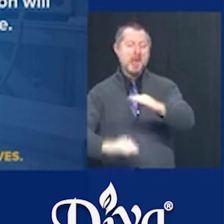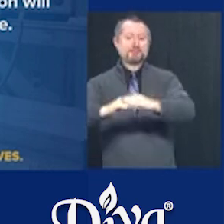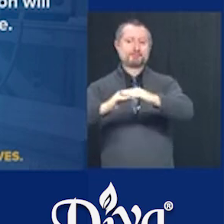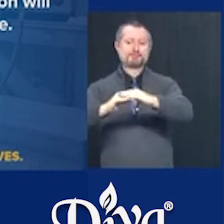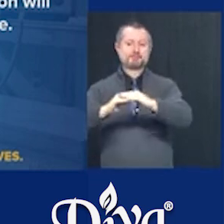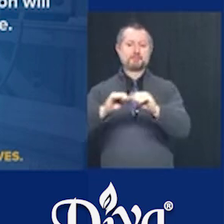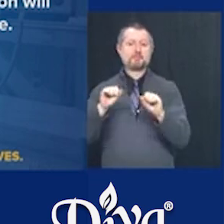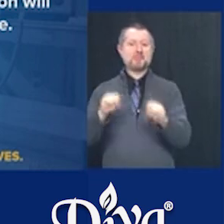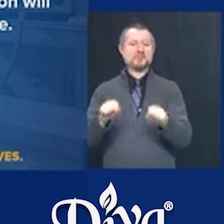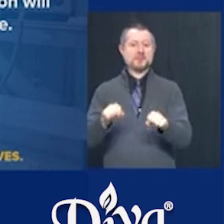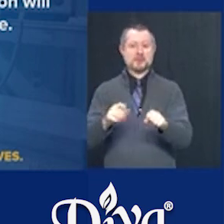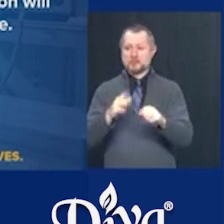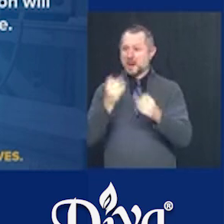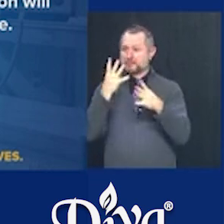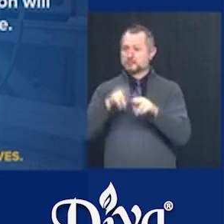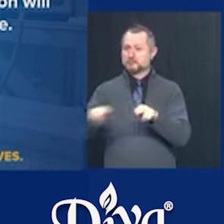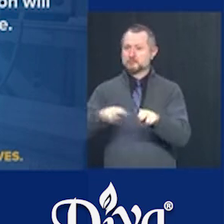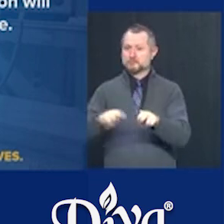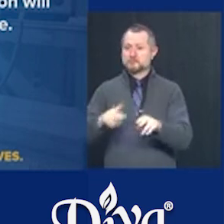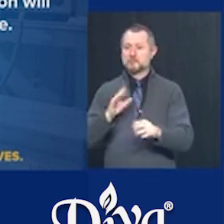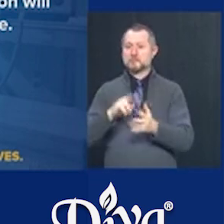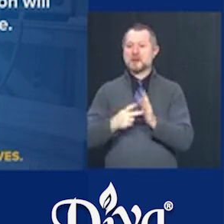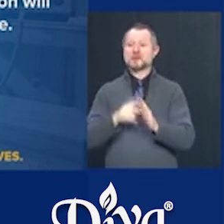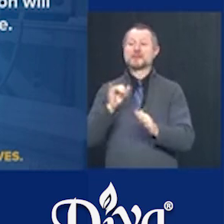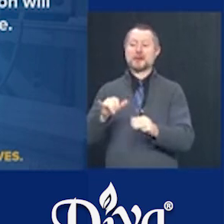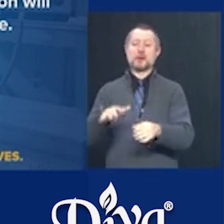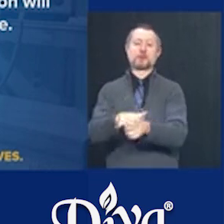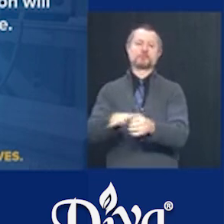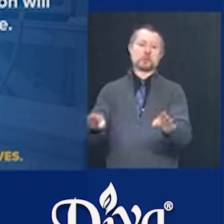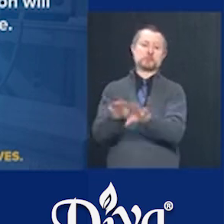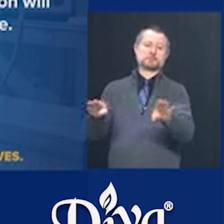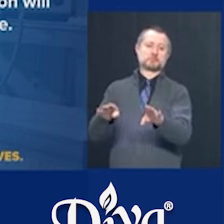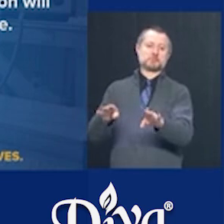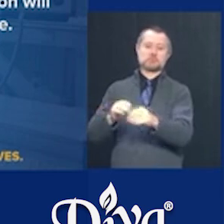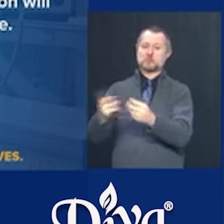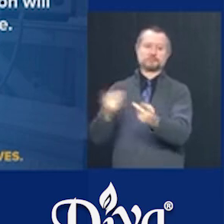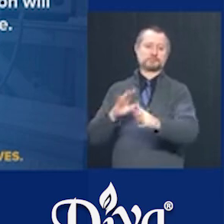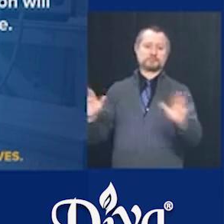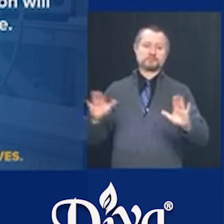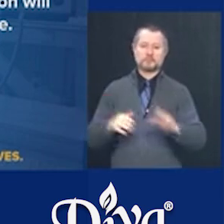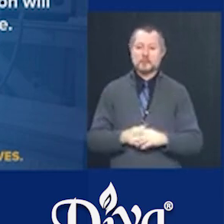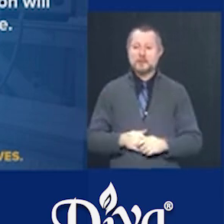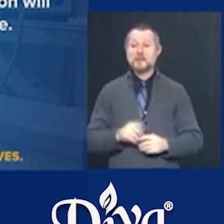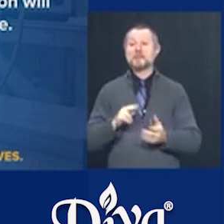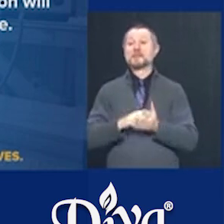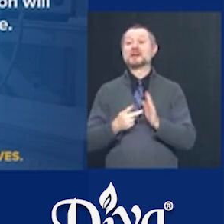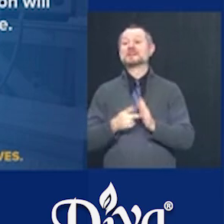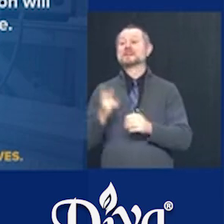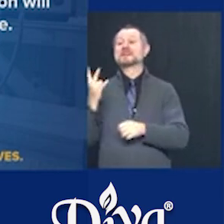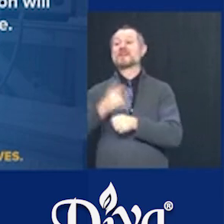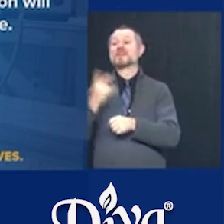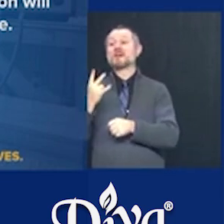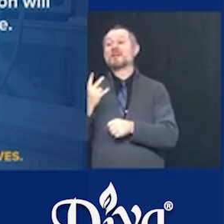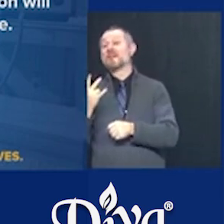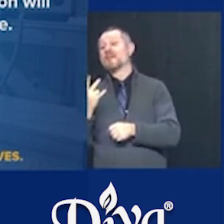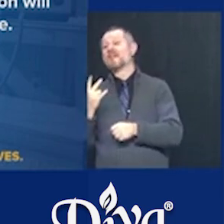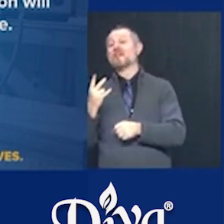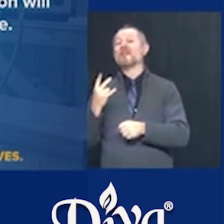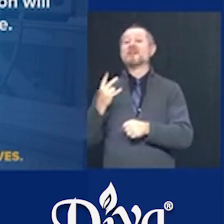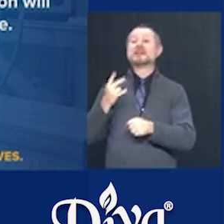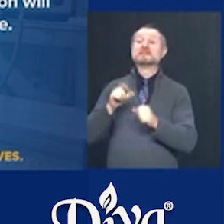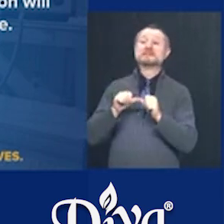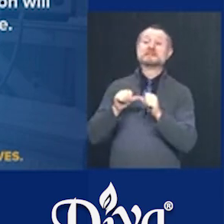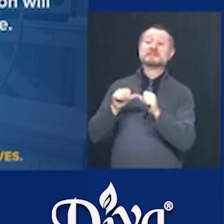capacity, we close you down. So if your 7-day average says if that continues for